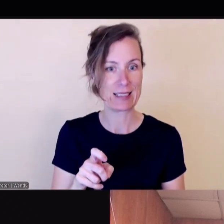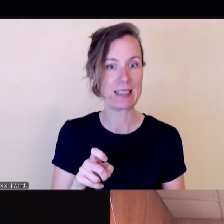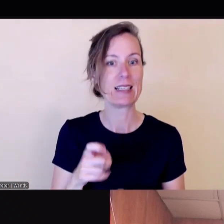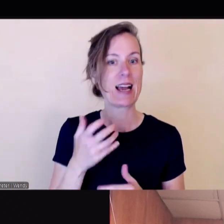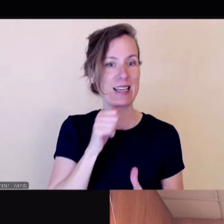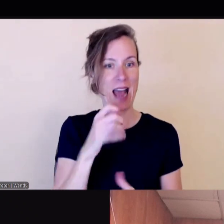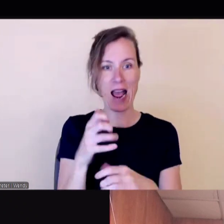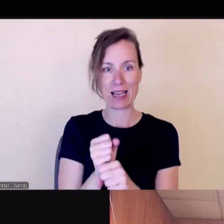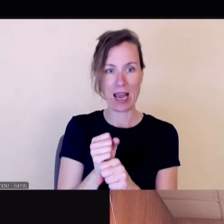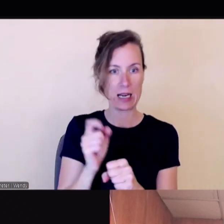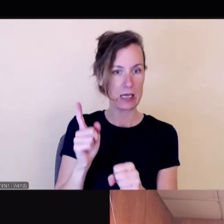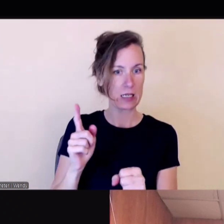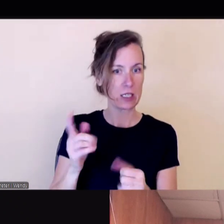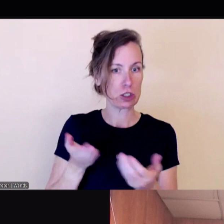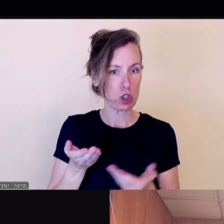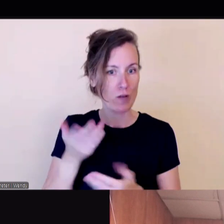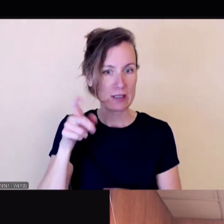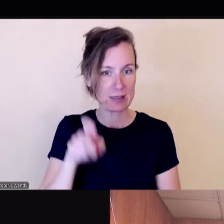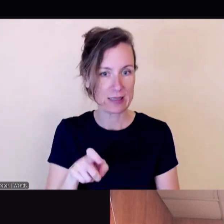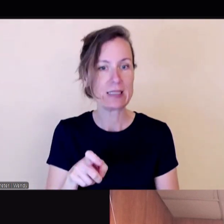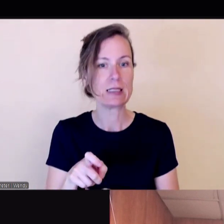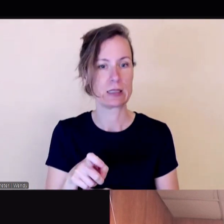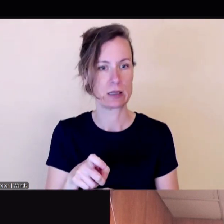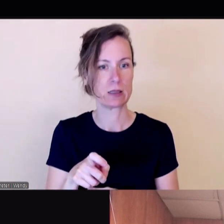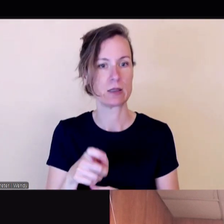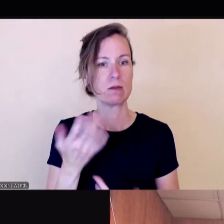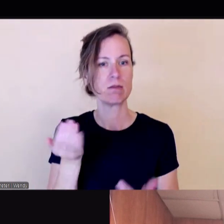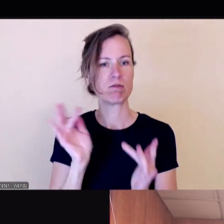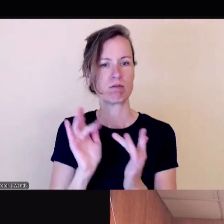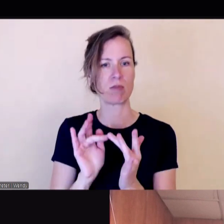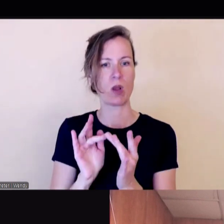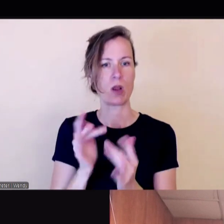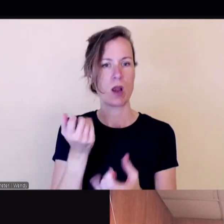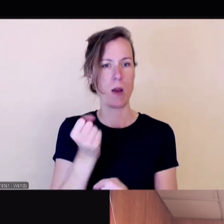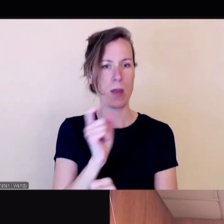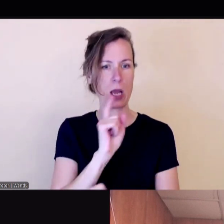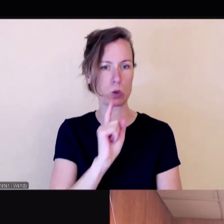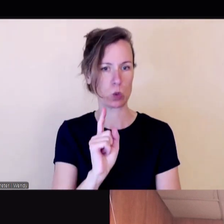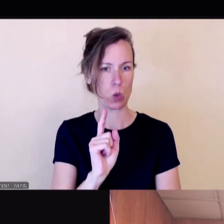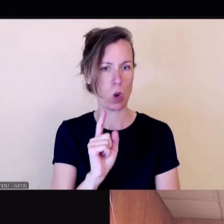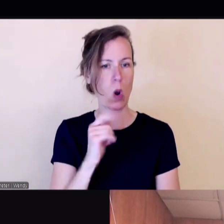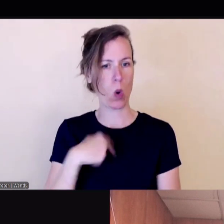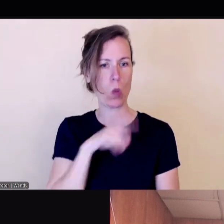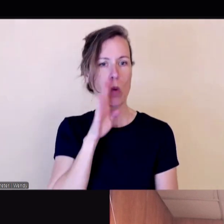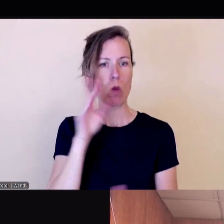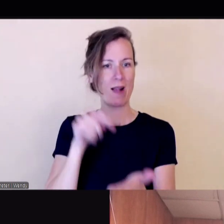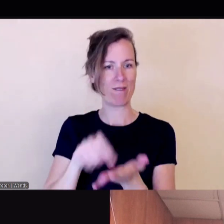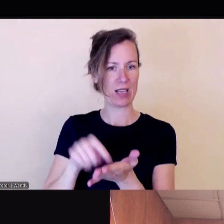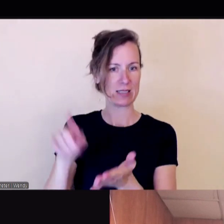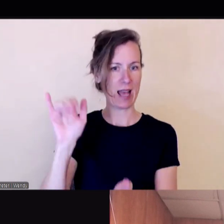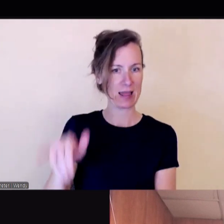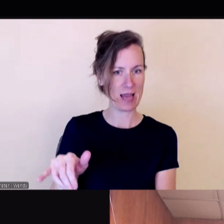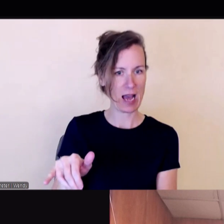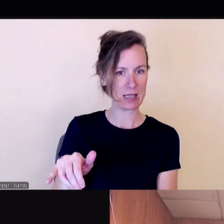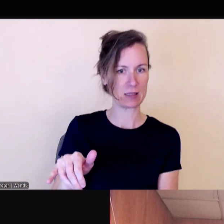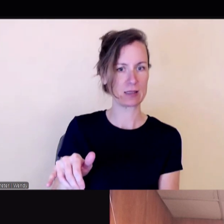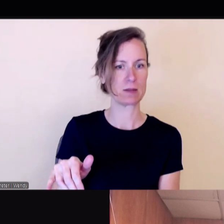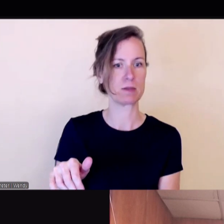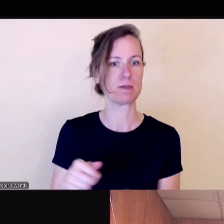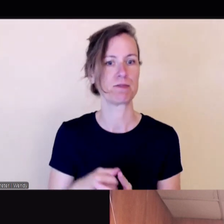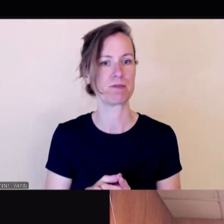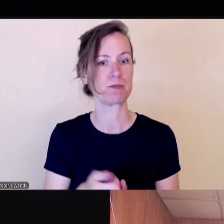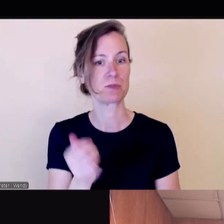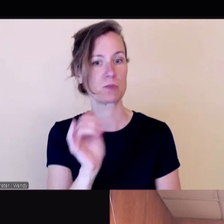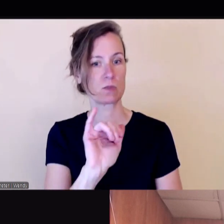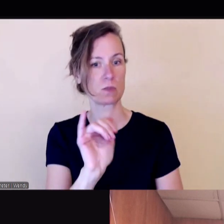to speed. And then lastly, we have a public outreach and engagement division. And really the way to look at that is if you think about